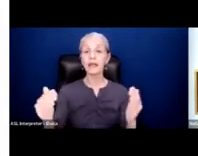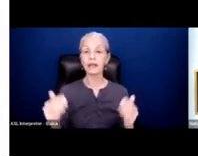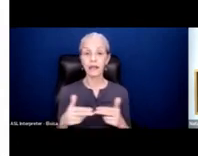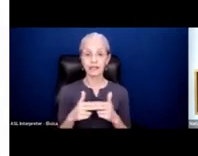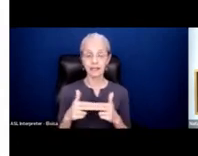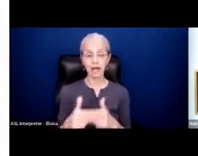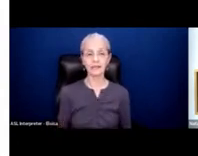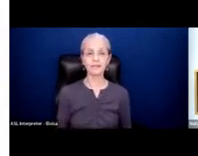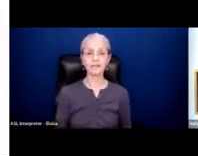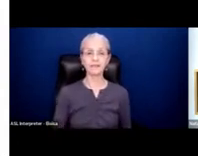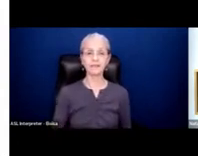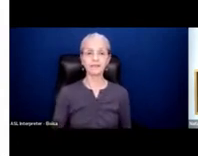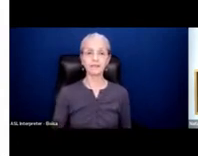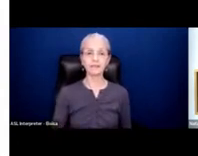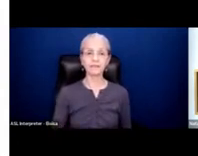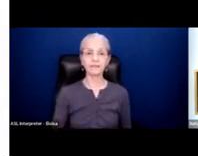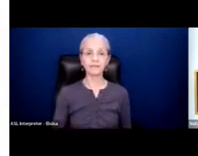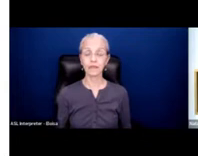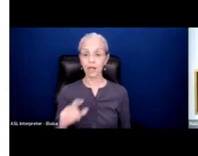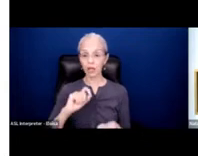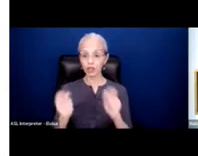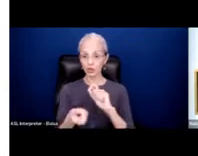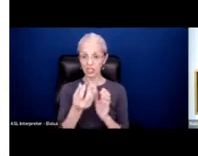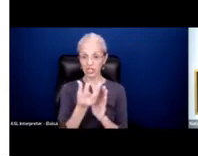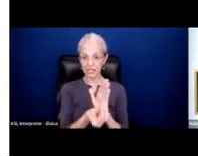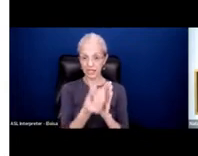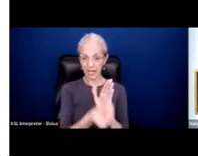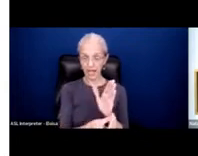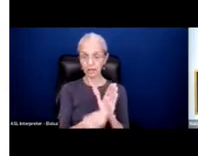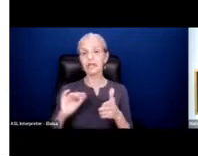So to address these gaps, our study focuses